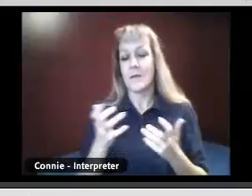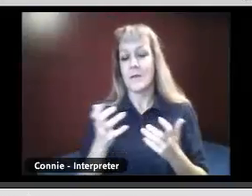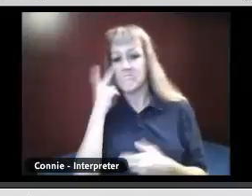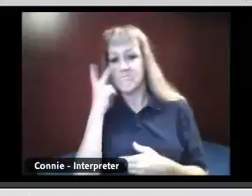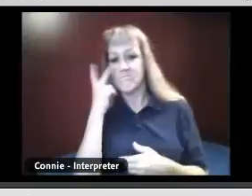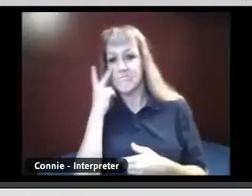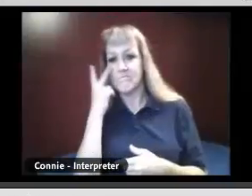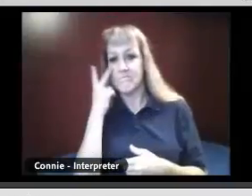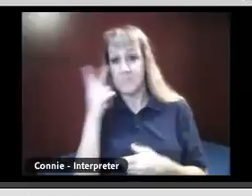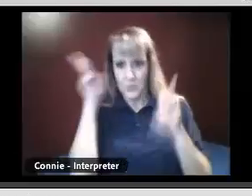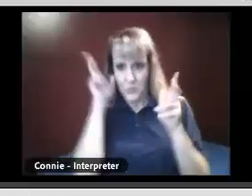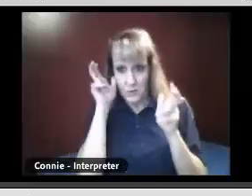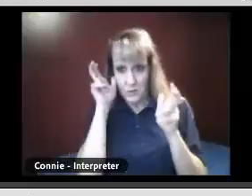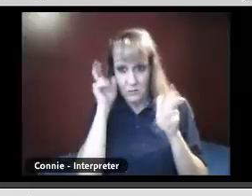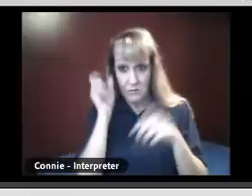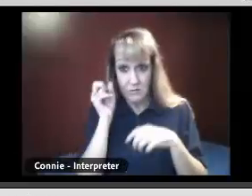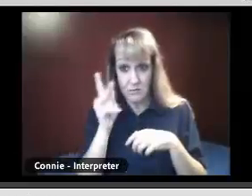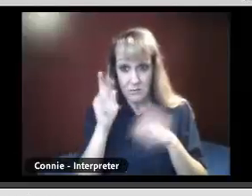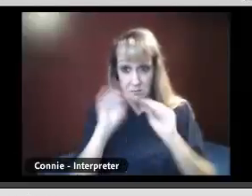me okay? Coming through clearly?